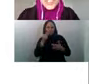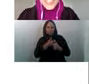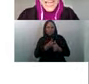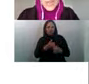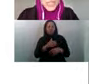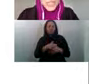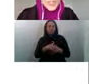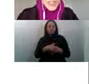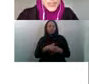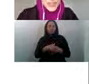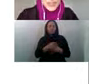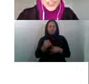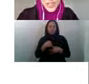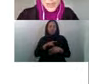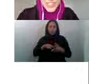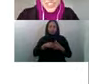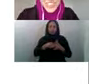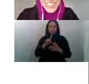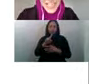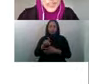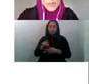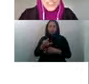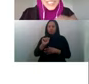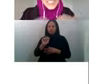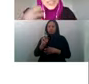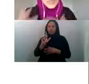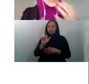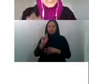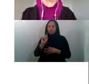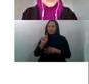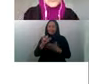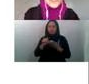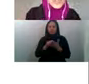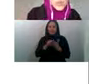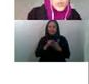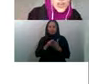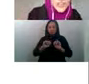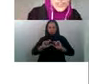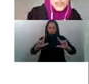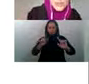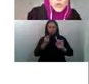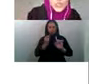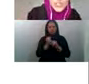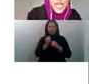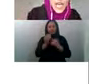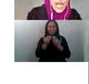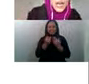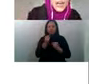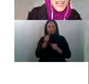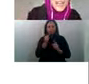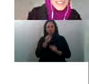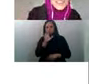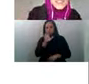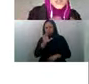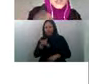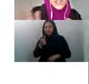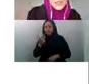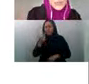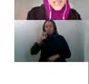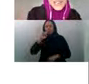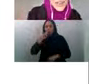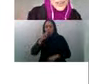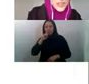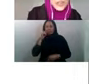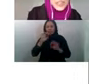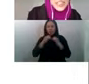did launch the zakat page, a launchgood.com that makes it easy for anyone to find a cool cause to support that is verified